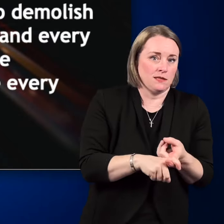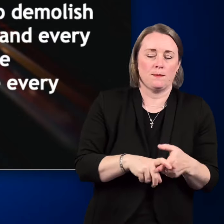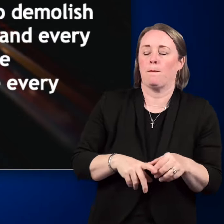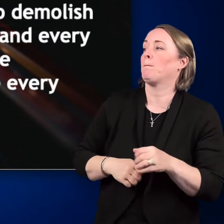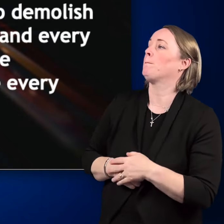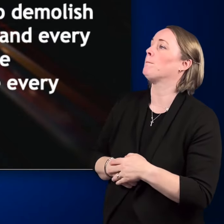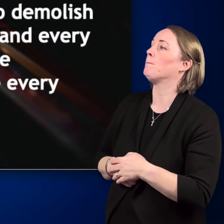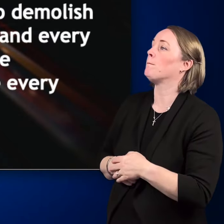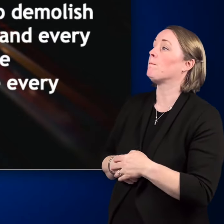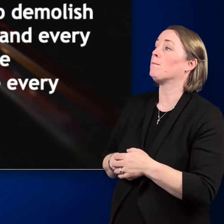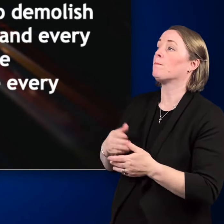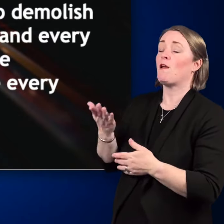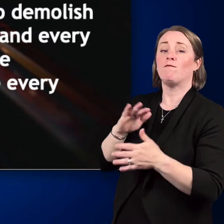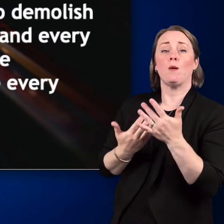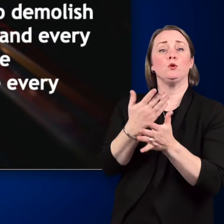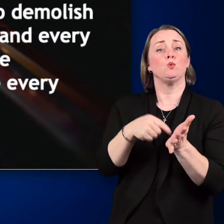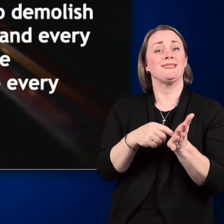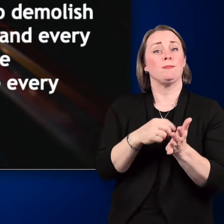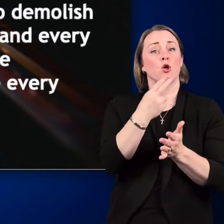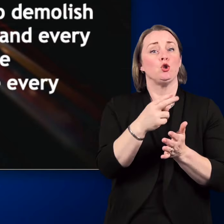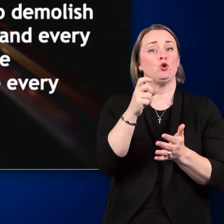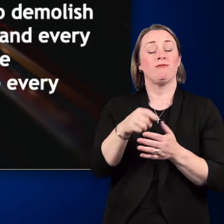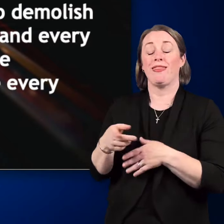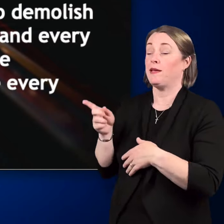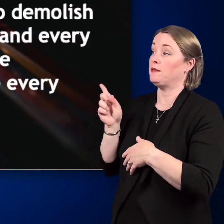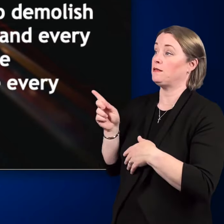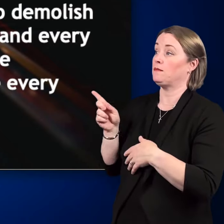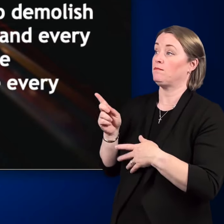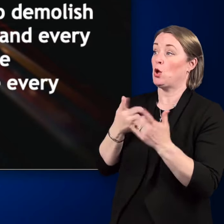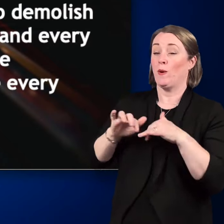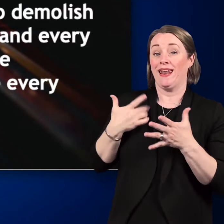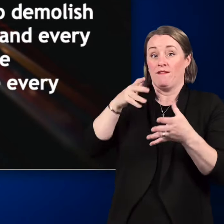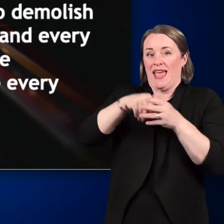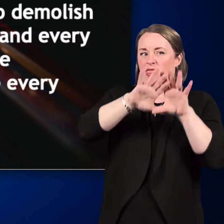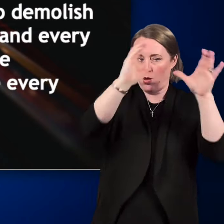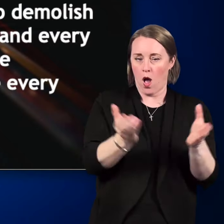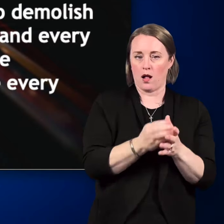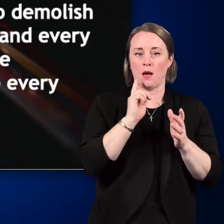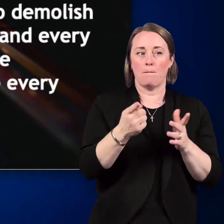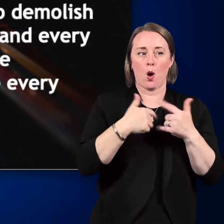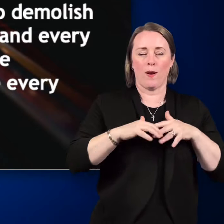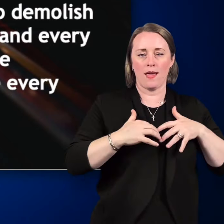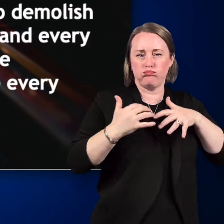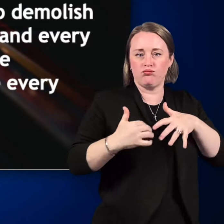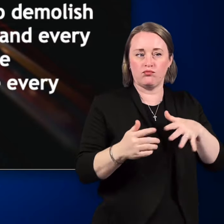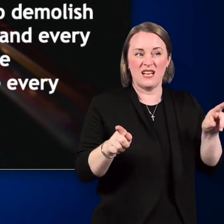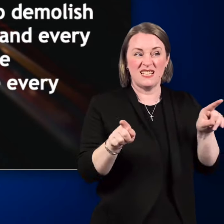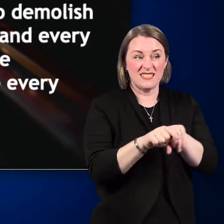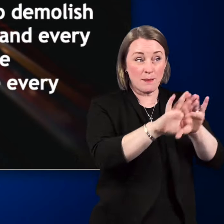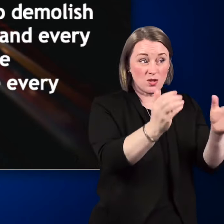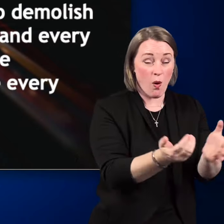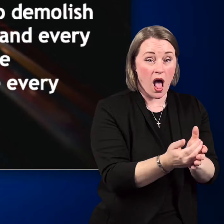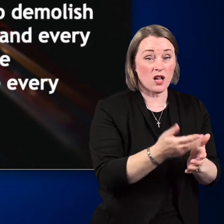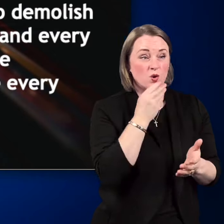He says, "For though we live in the world, we do not wage war as the world does. The weapons we fight with are not the weapons